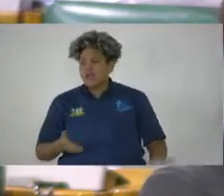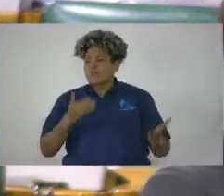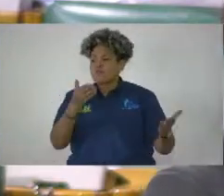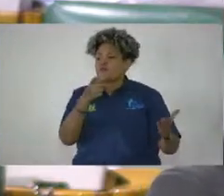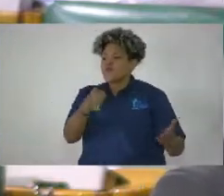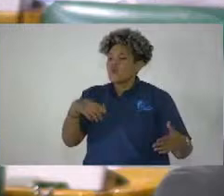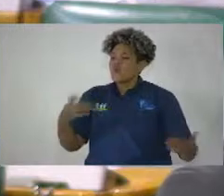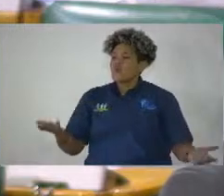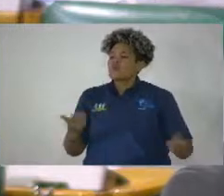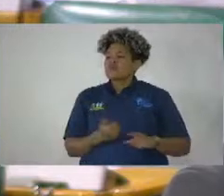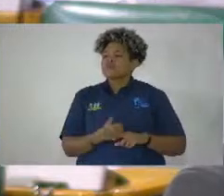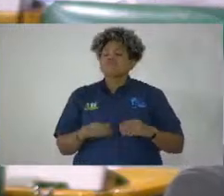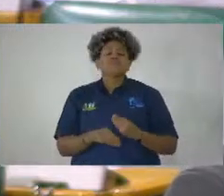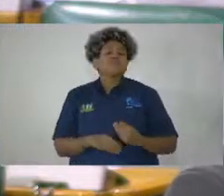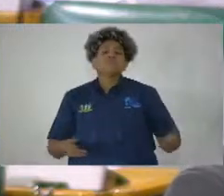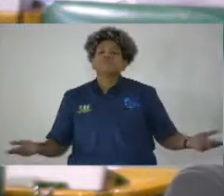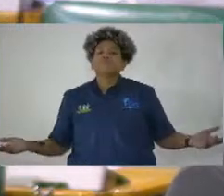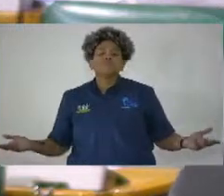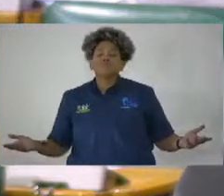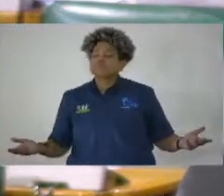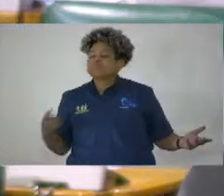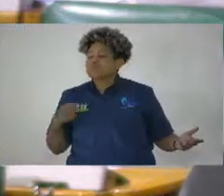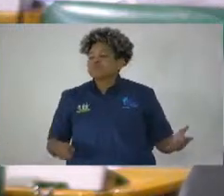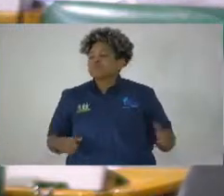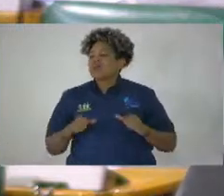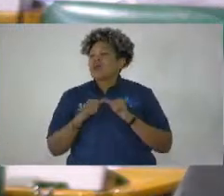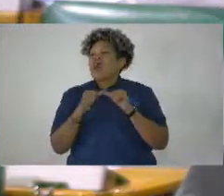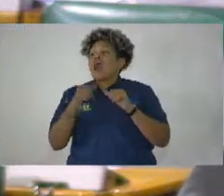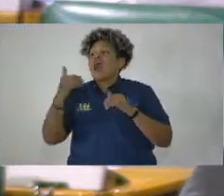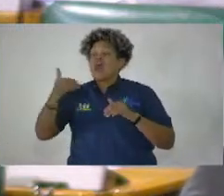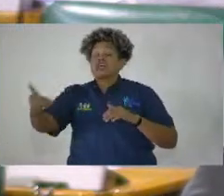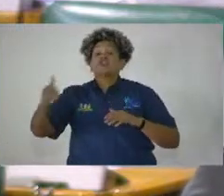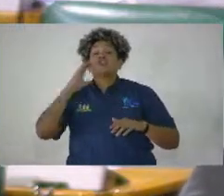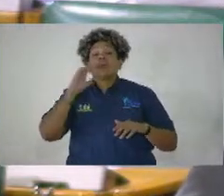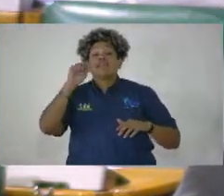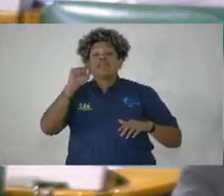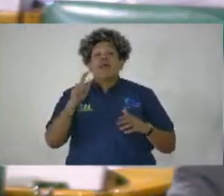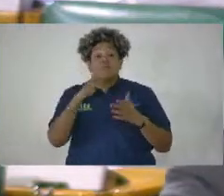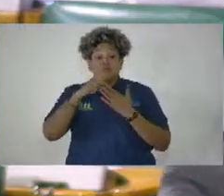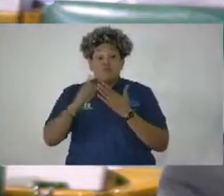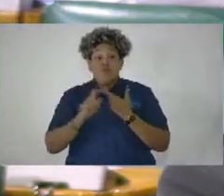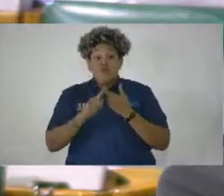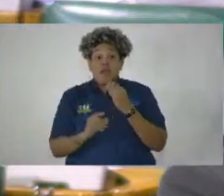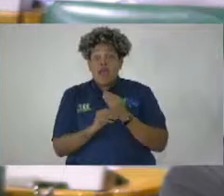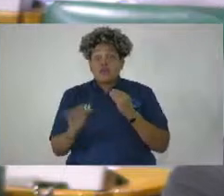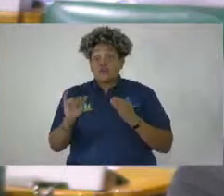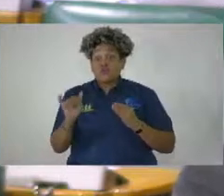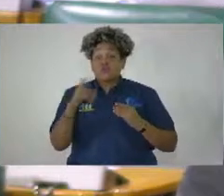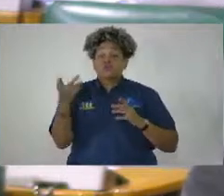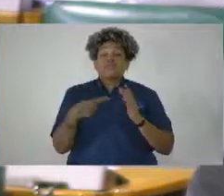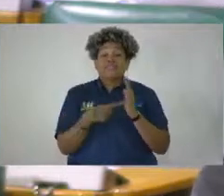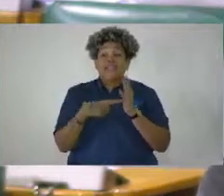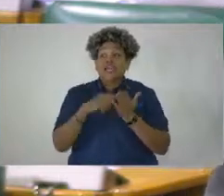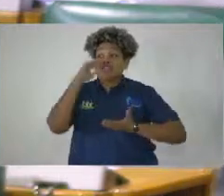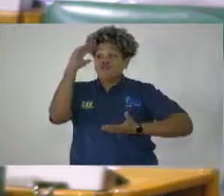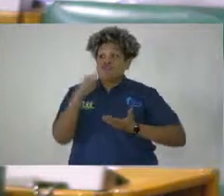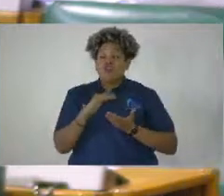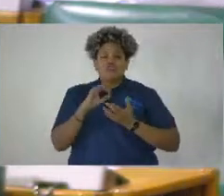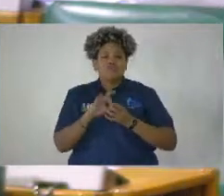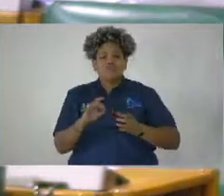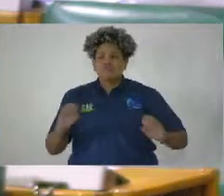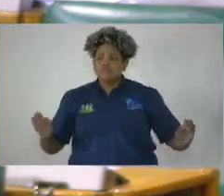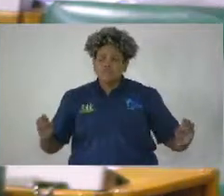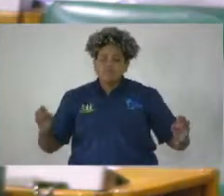that the continuation of capital programs and also debt reduction, there's